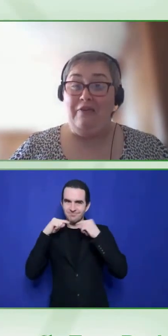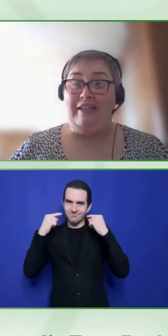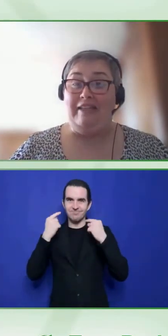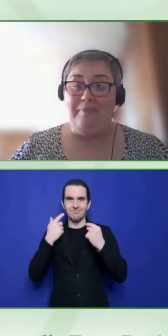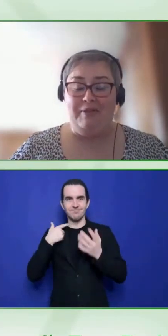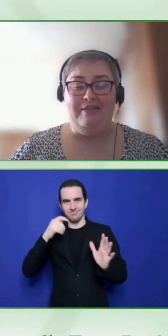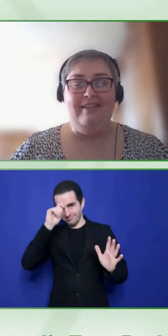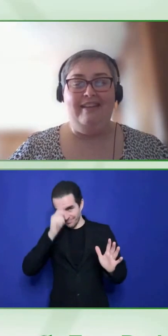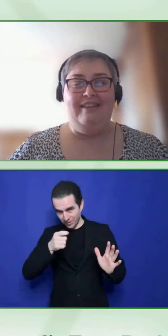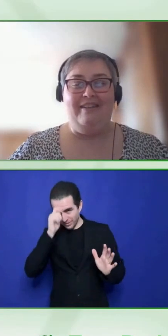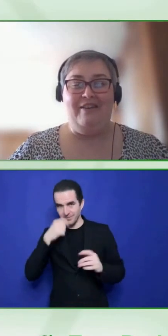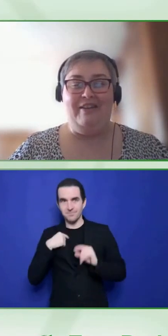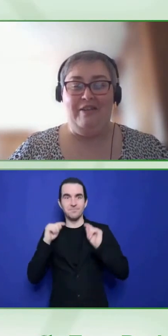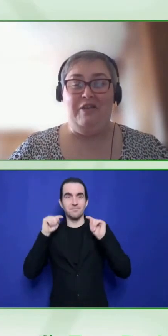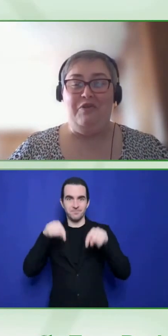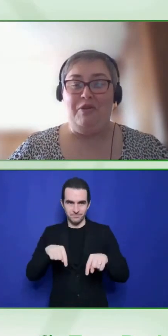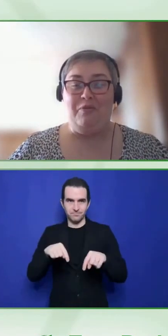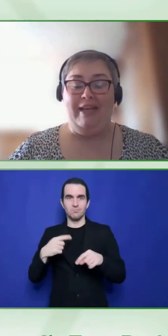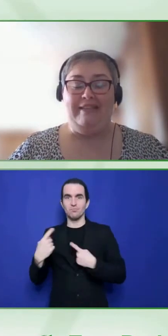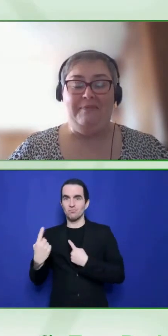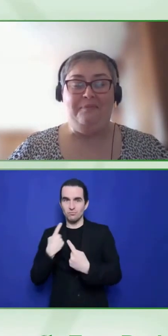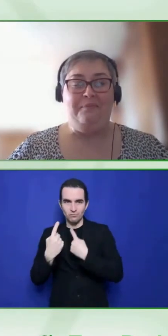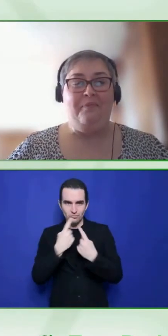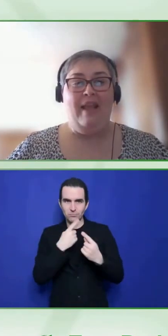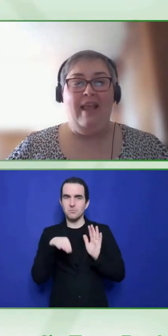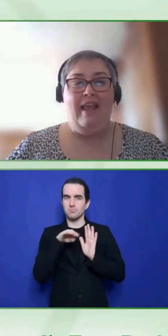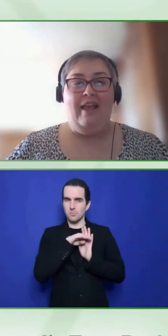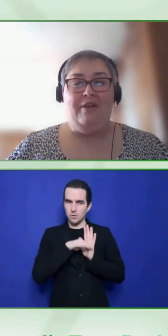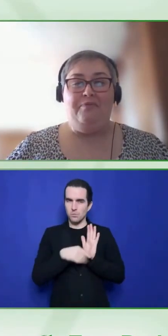that many things happen in human rights.